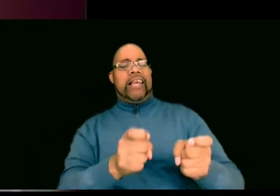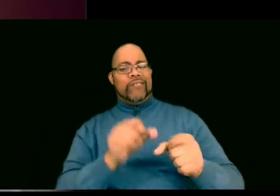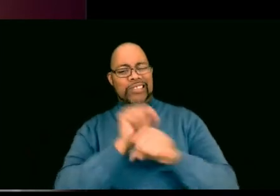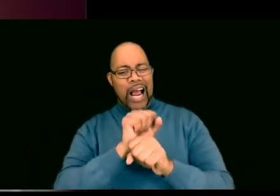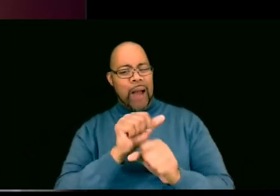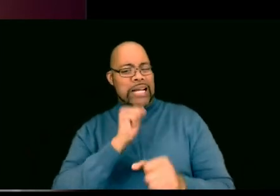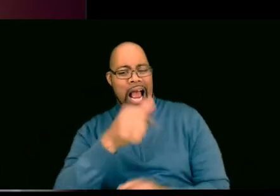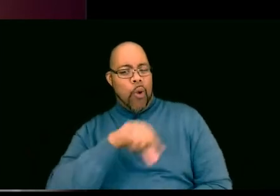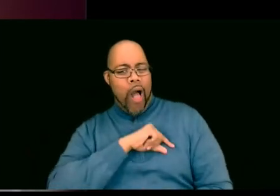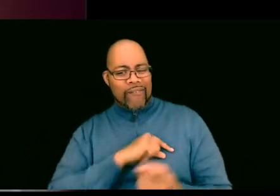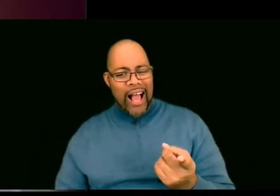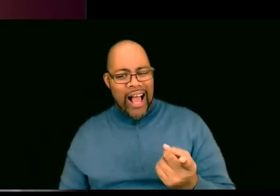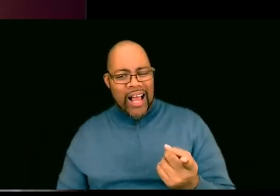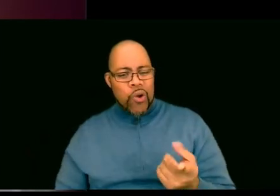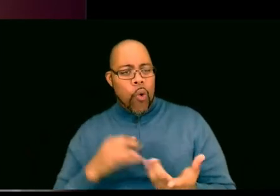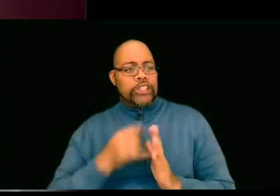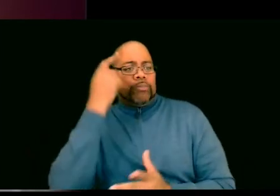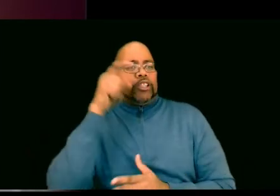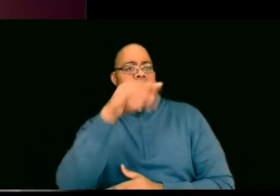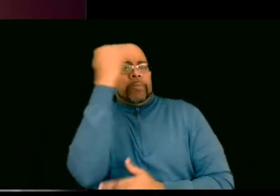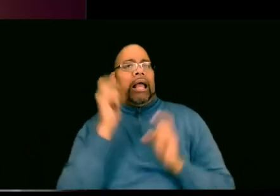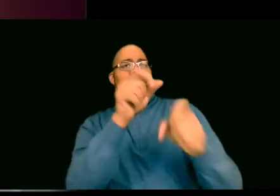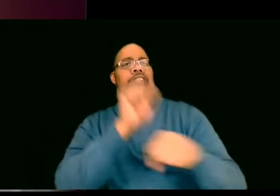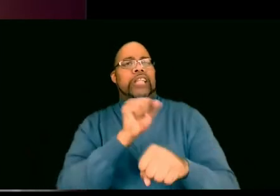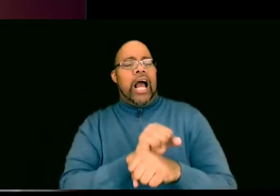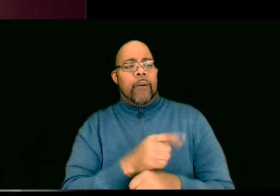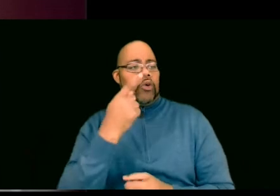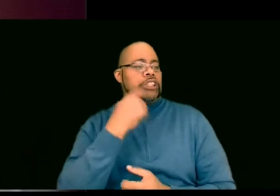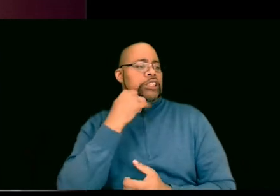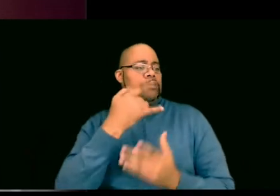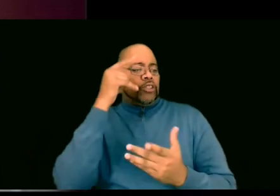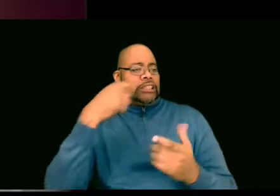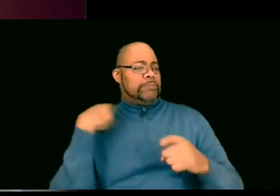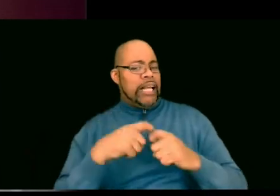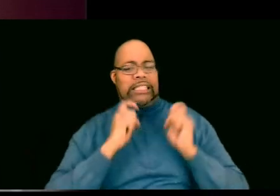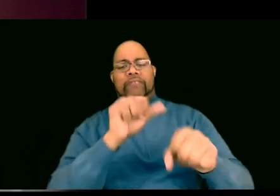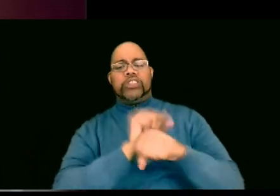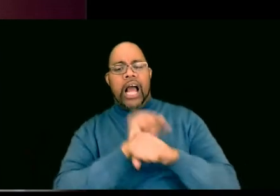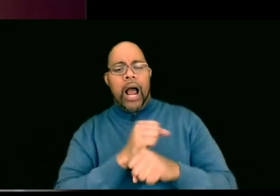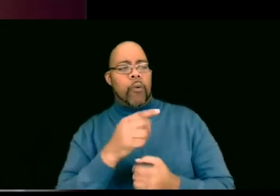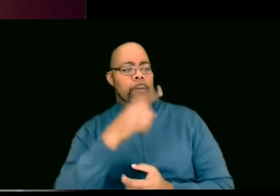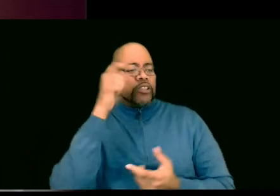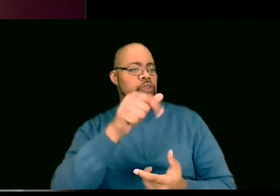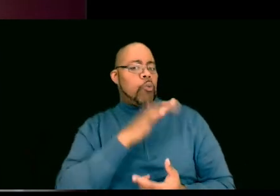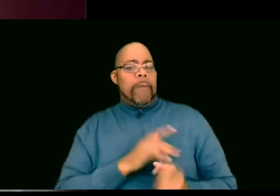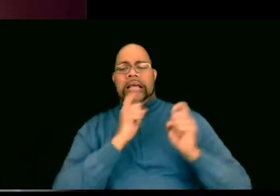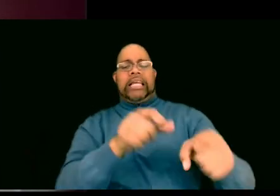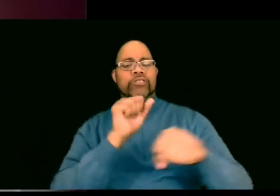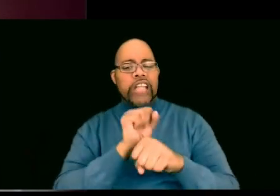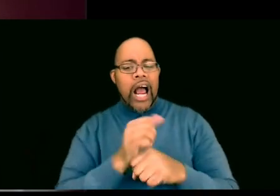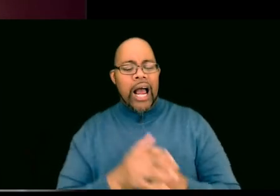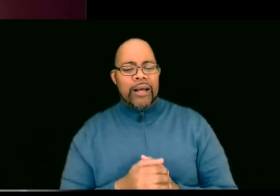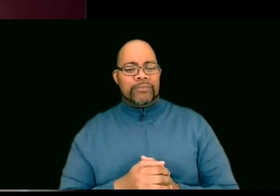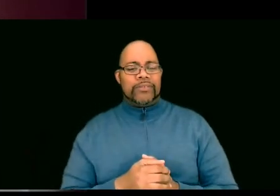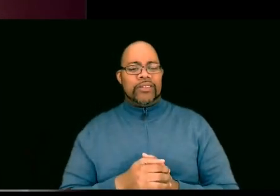being given jobs that aren't qualified, or just because they're Black, or just because they are Latino, or just because they're a